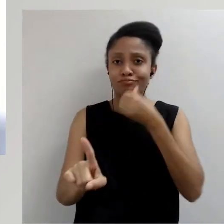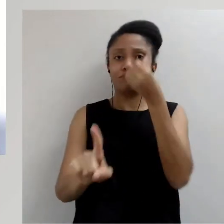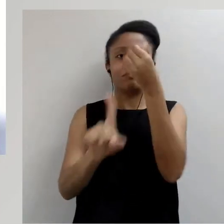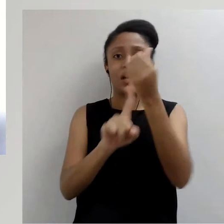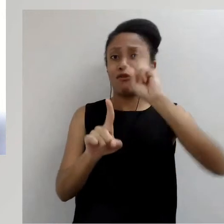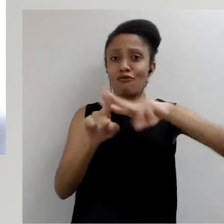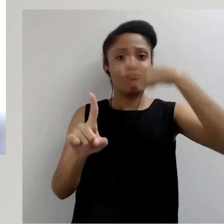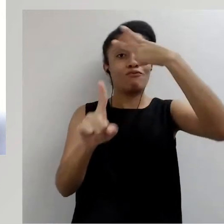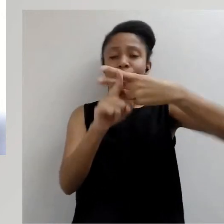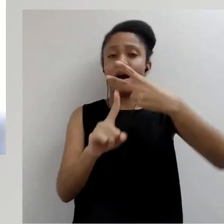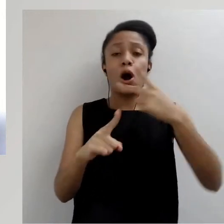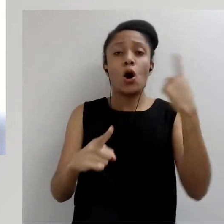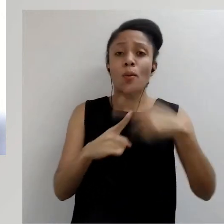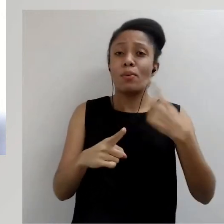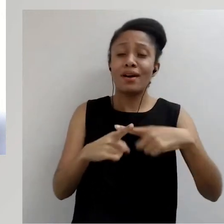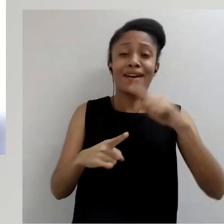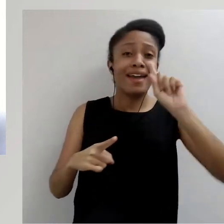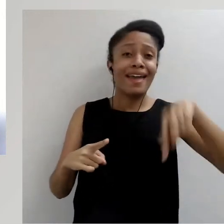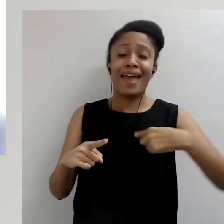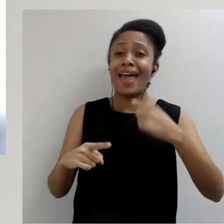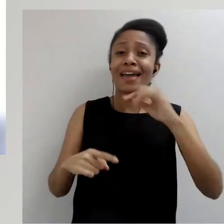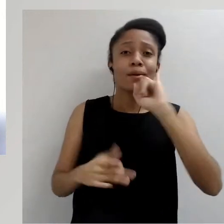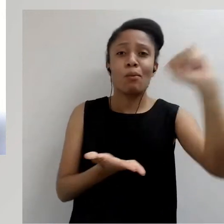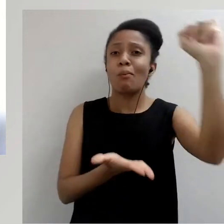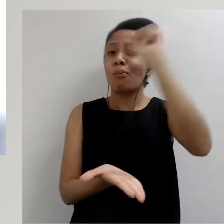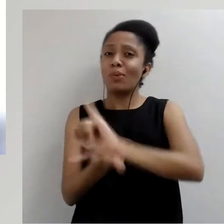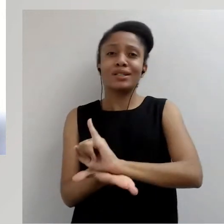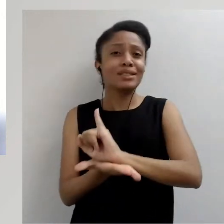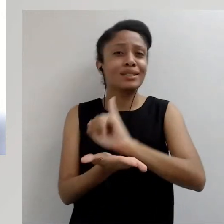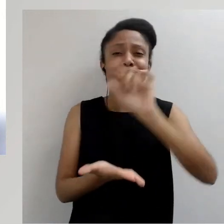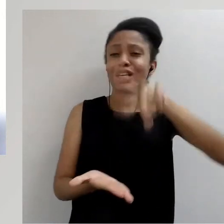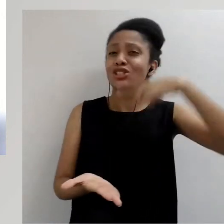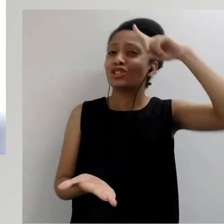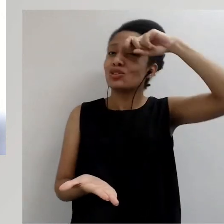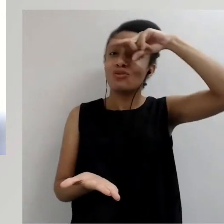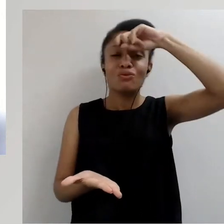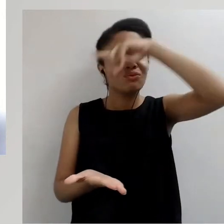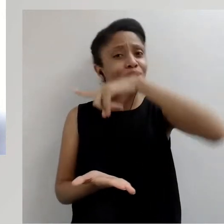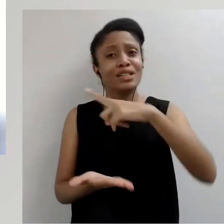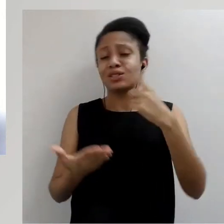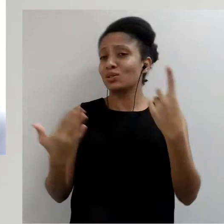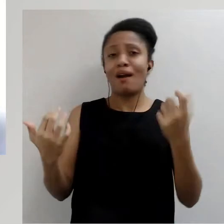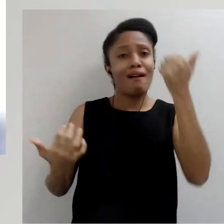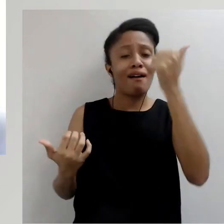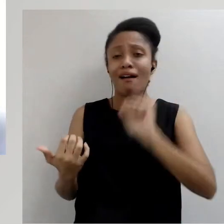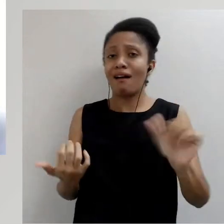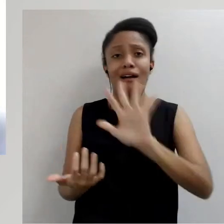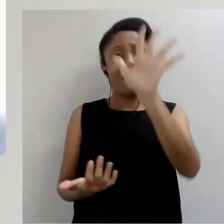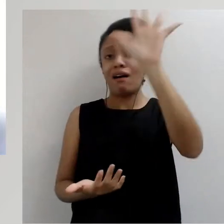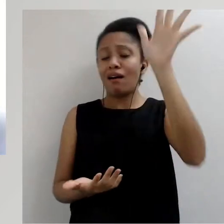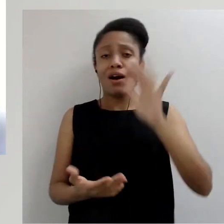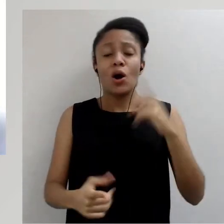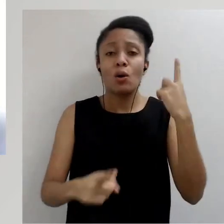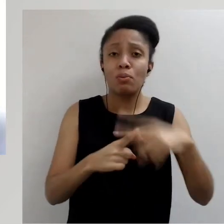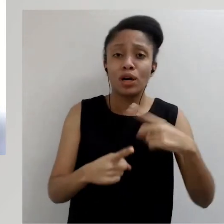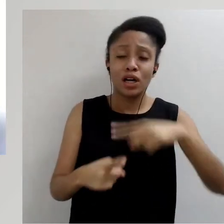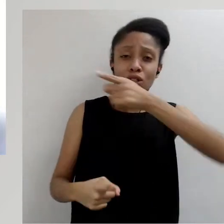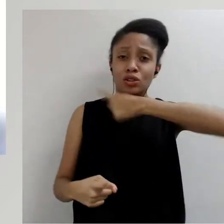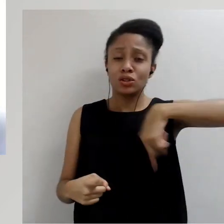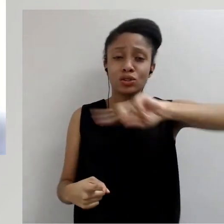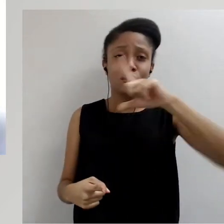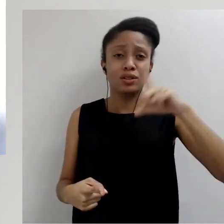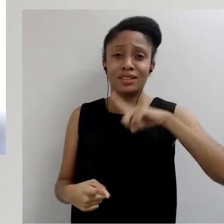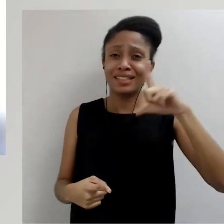6 times everything we buy plus taxes that we pay, so everything is quite complicated. But for example, for us